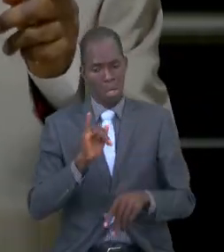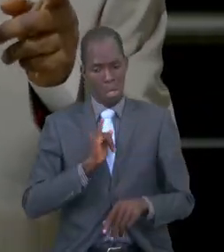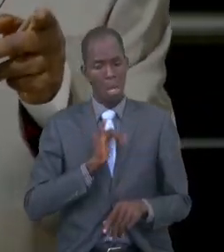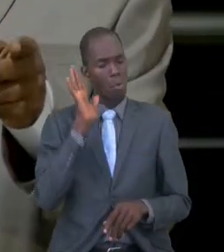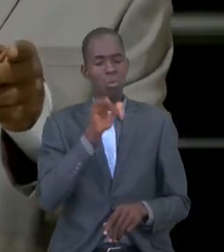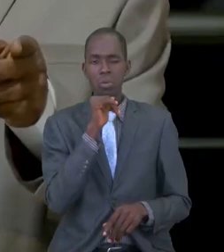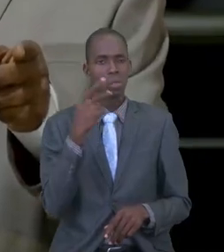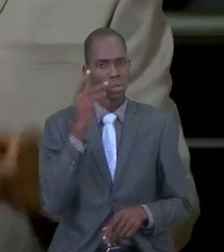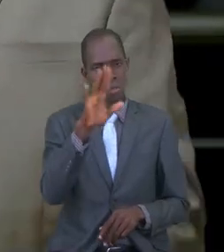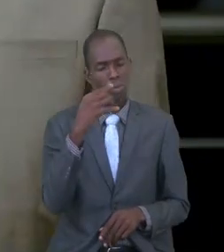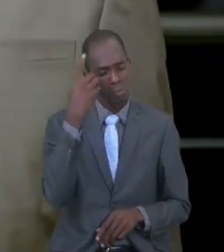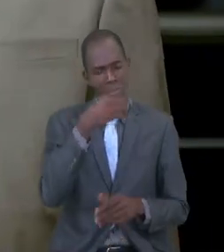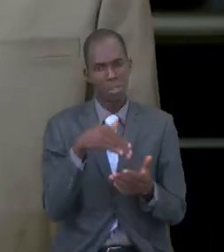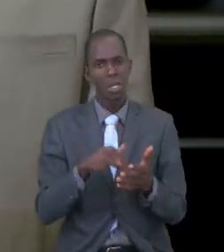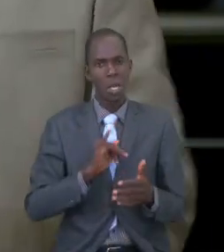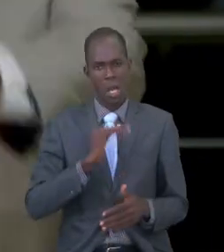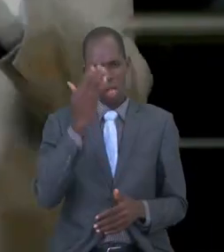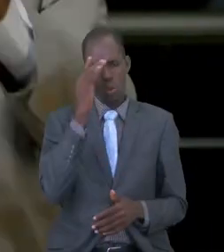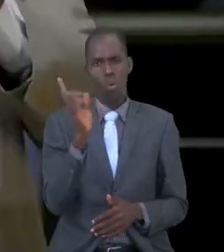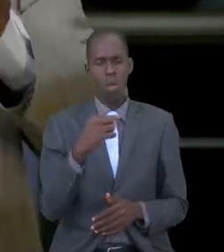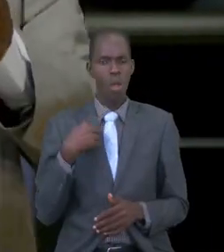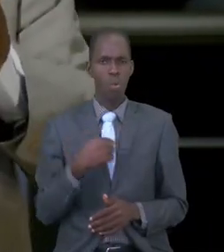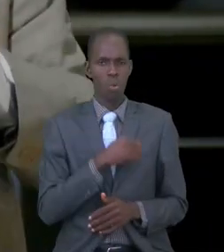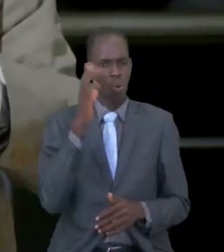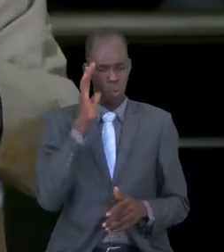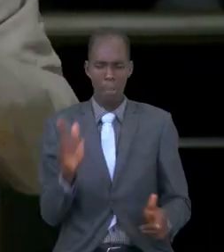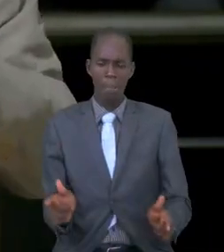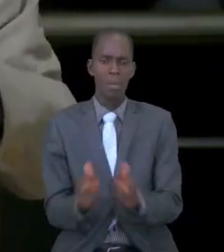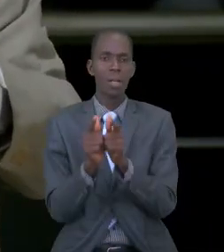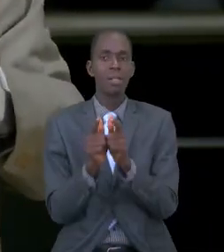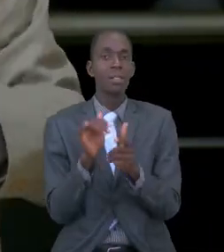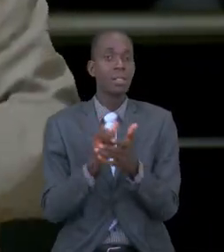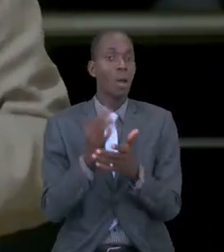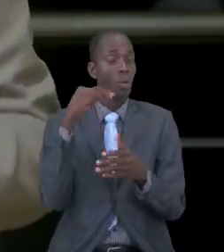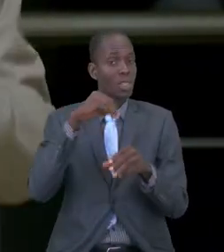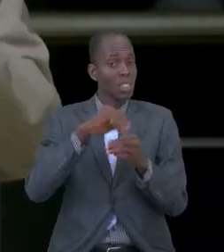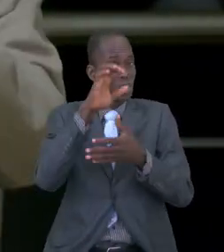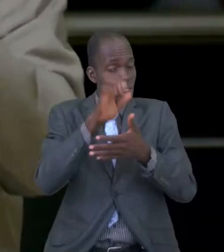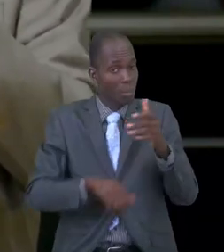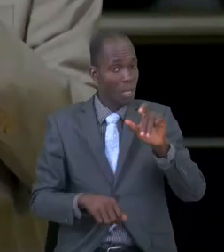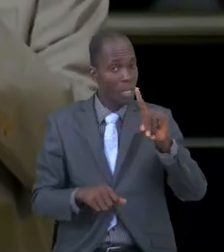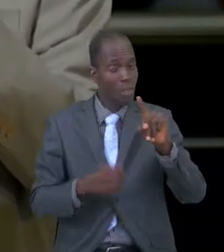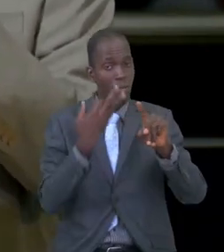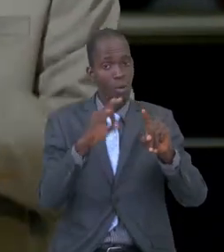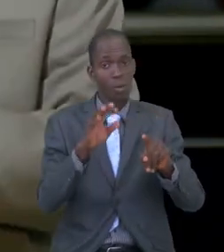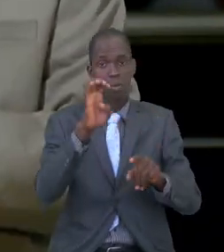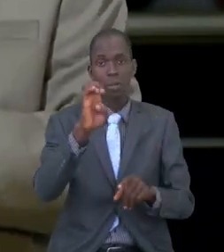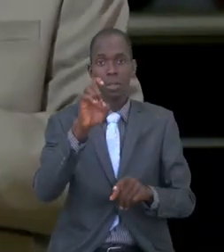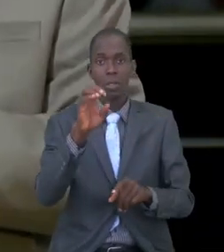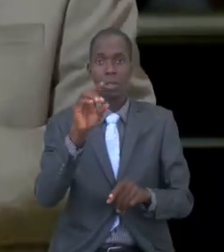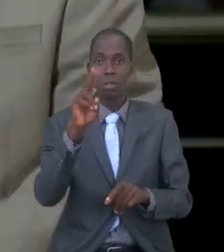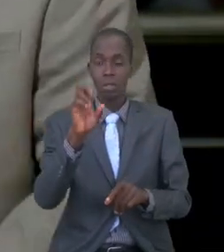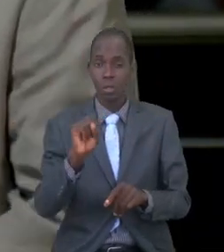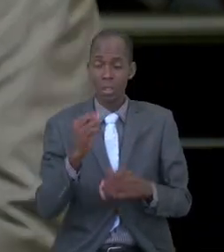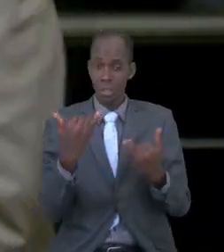know where we would meet. That was chapter 11 of Exodus. In chapter 12 of